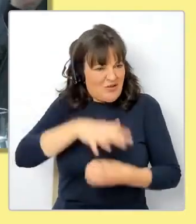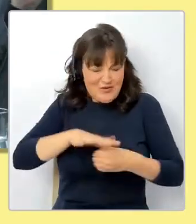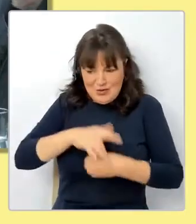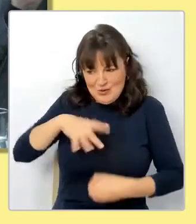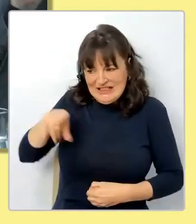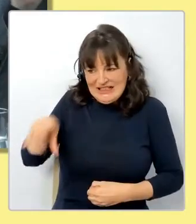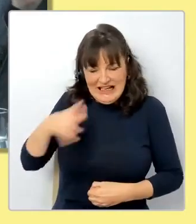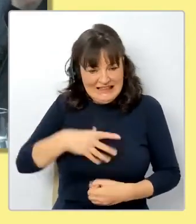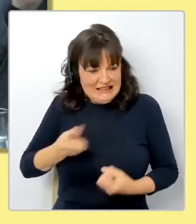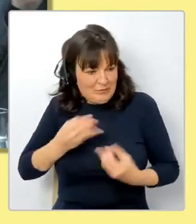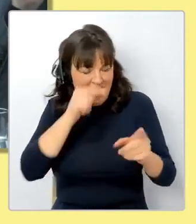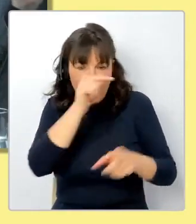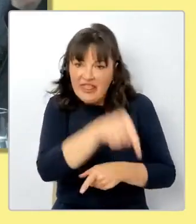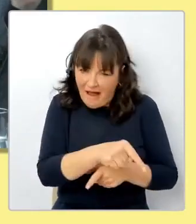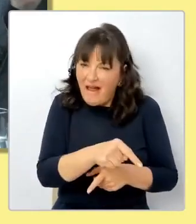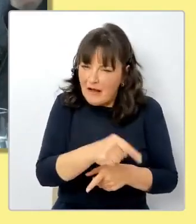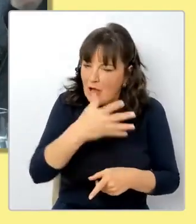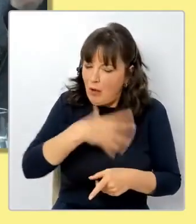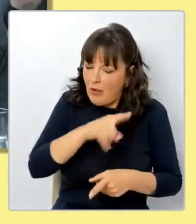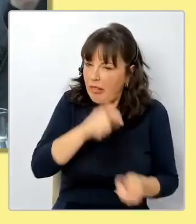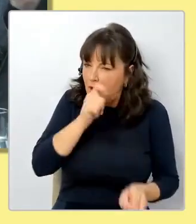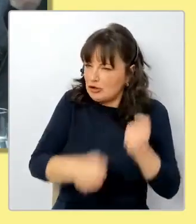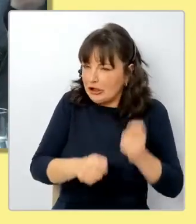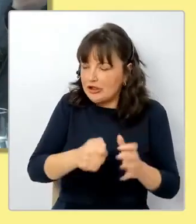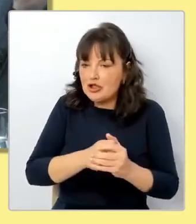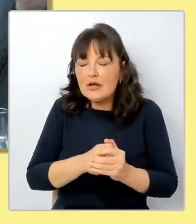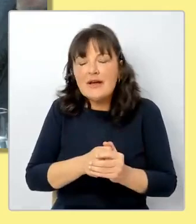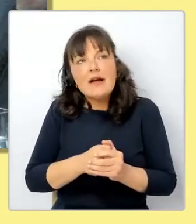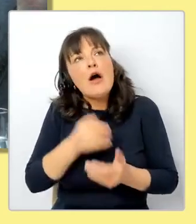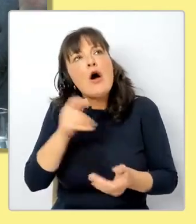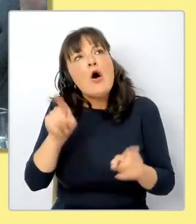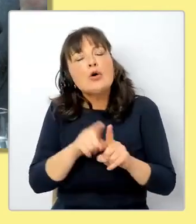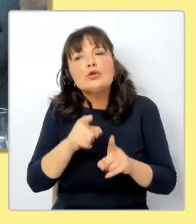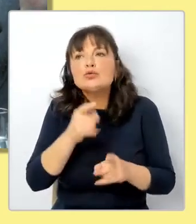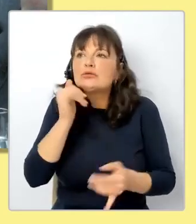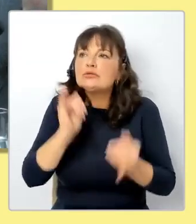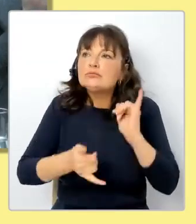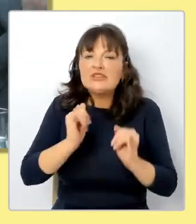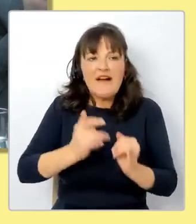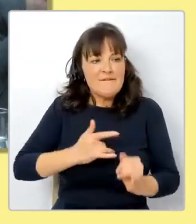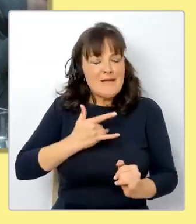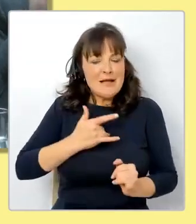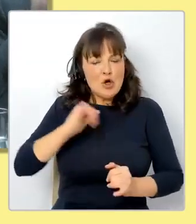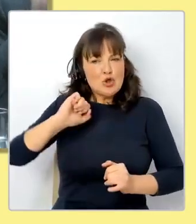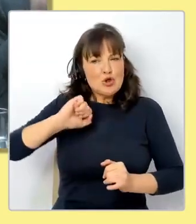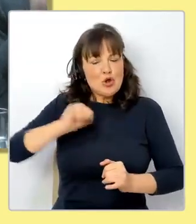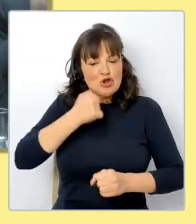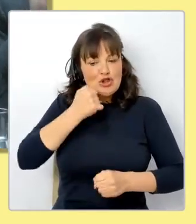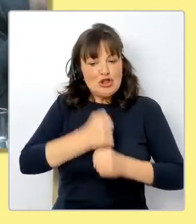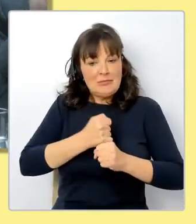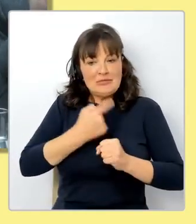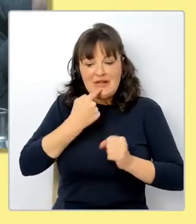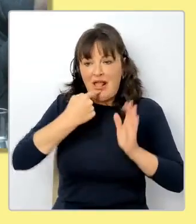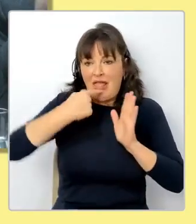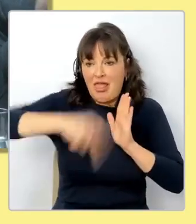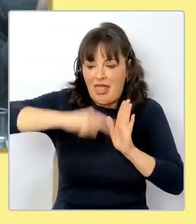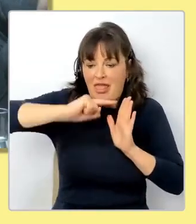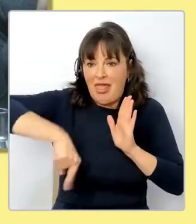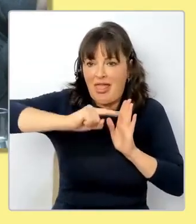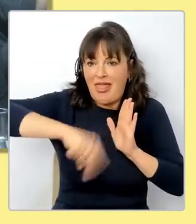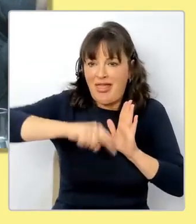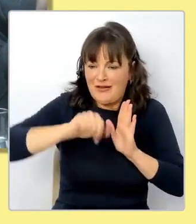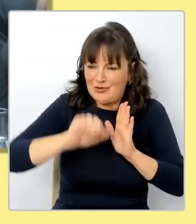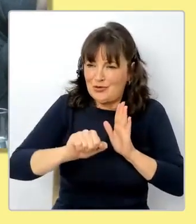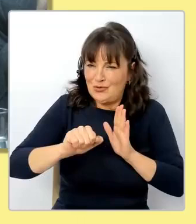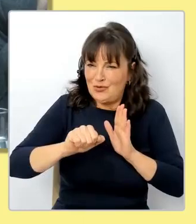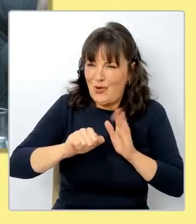think there is an element of that sometimes it feels like Scottish Government are doing things to councils rather than working with councils. So I